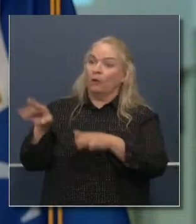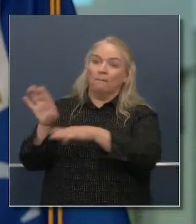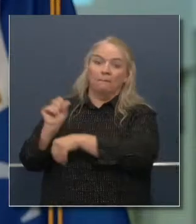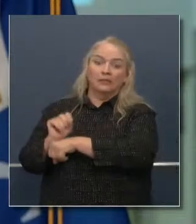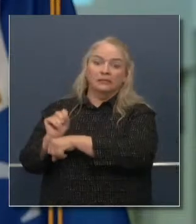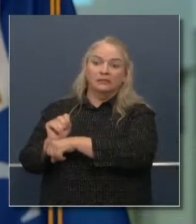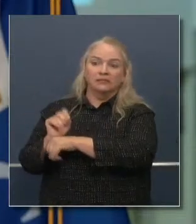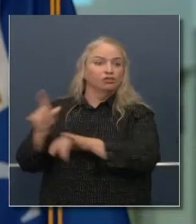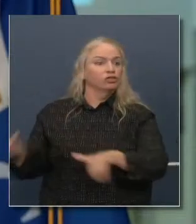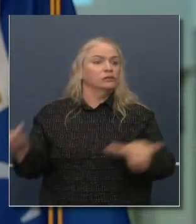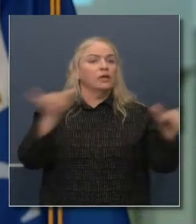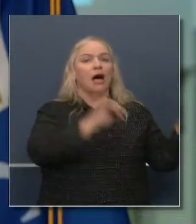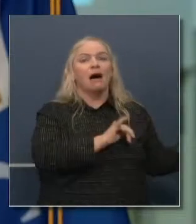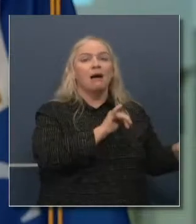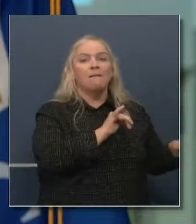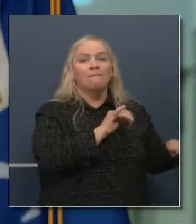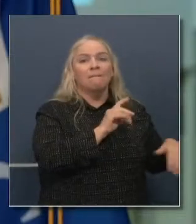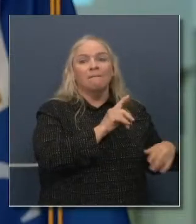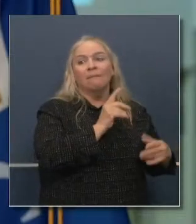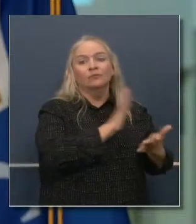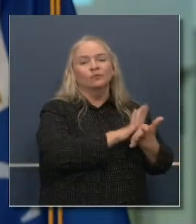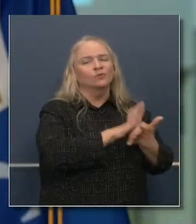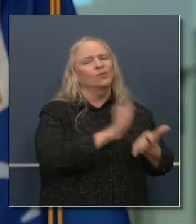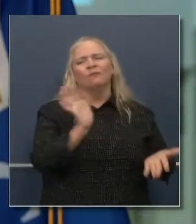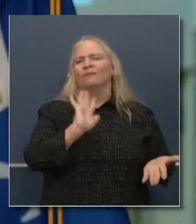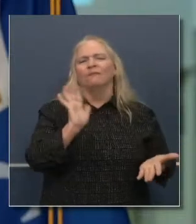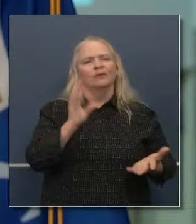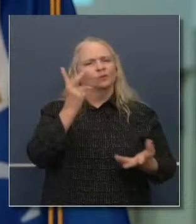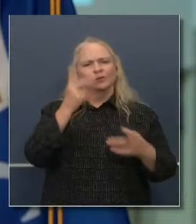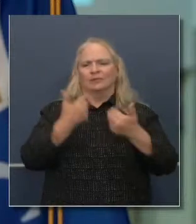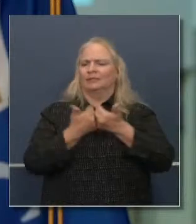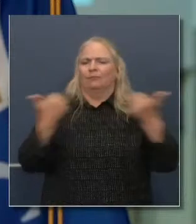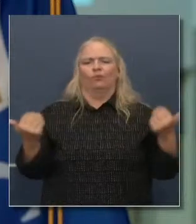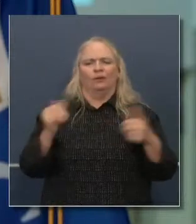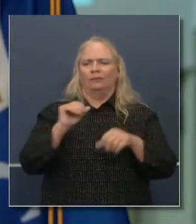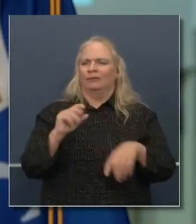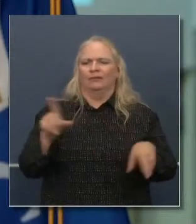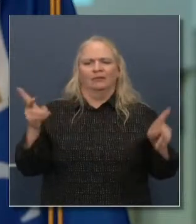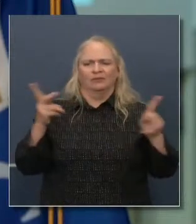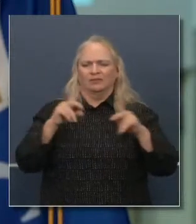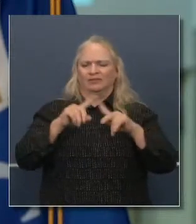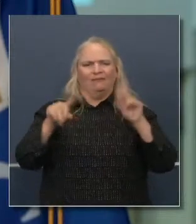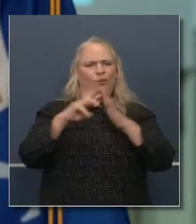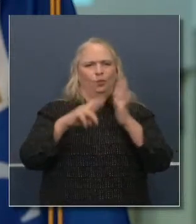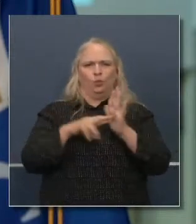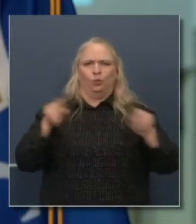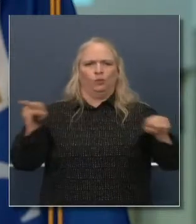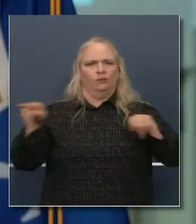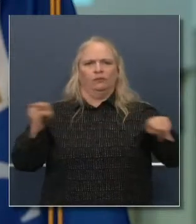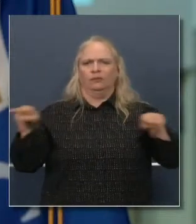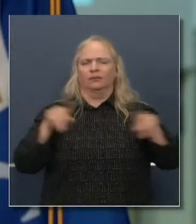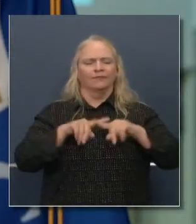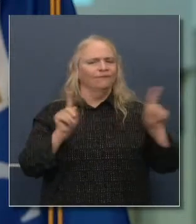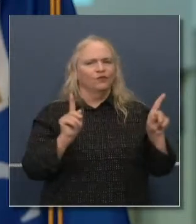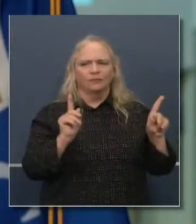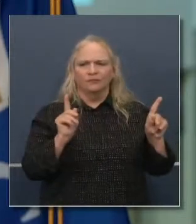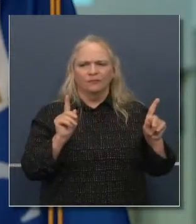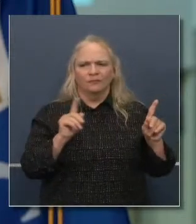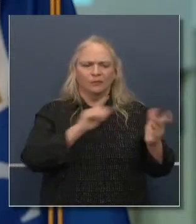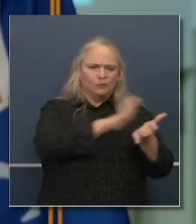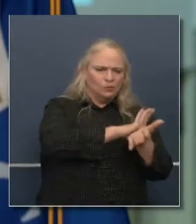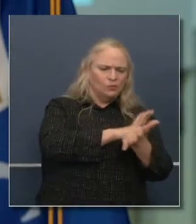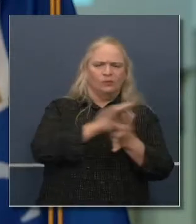should encourage you to believe that we will be leaning in even further. Well aware of my responsibilities, well aware of